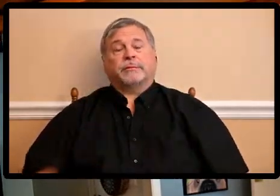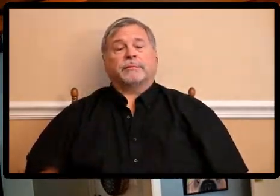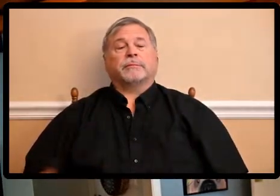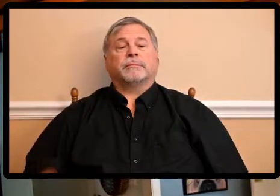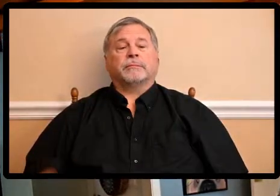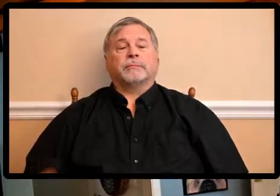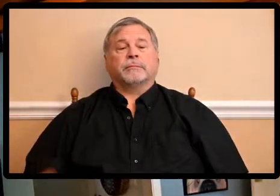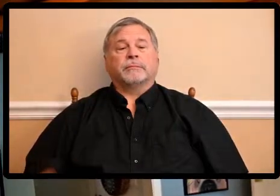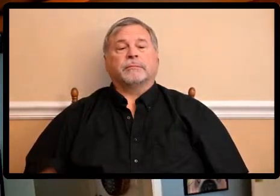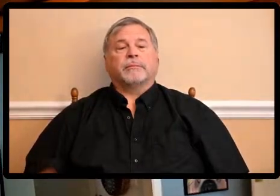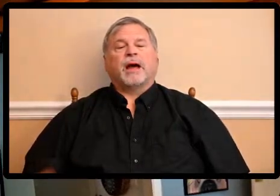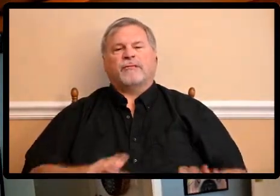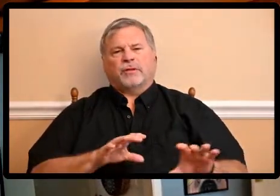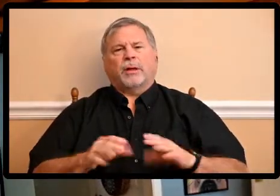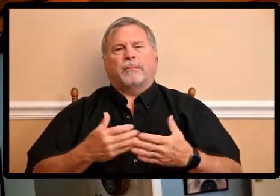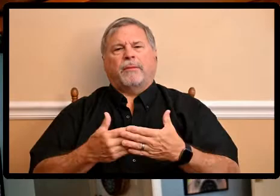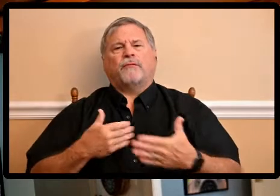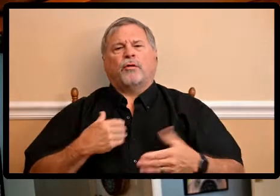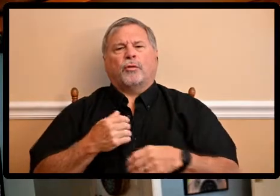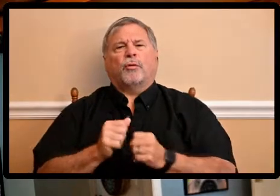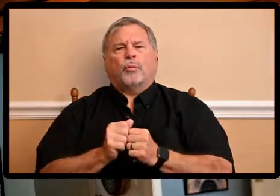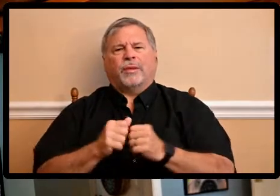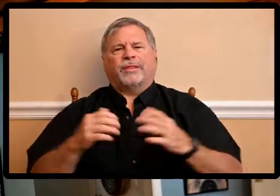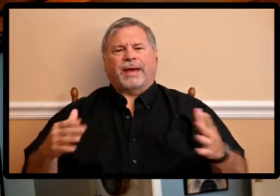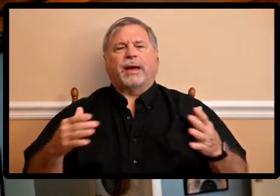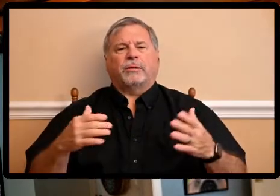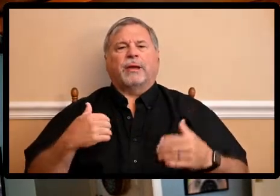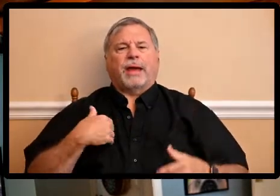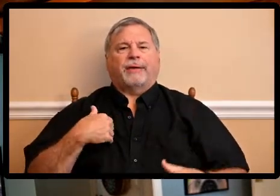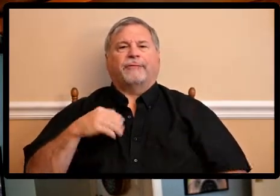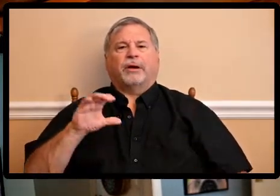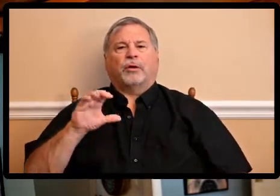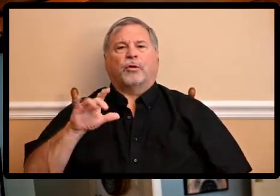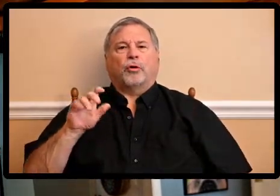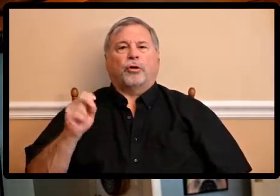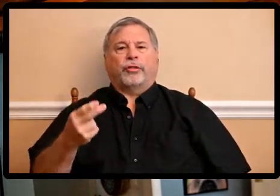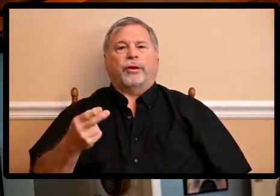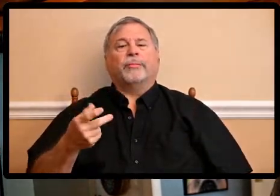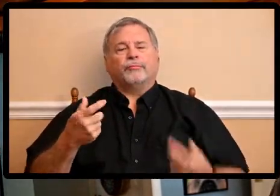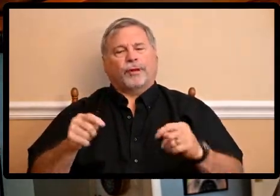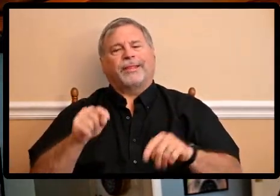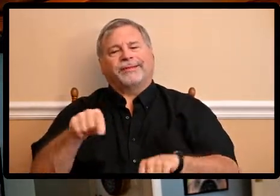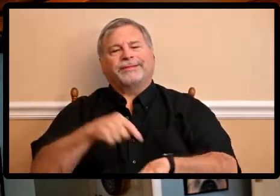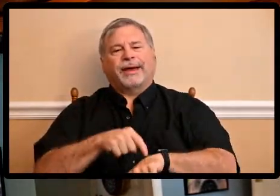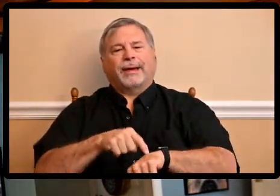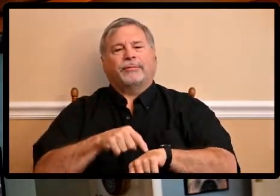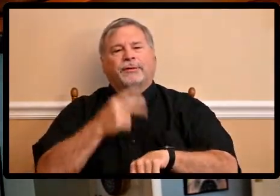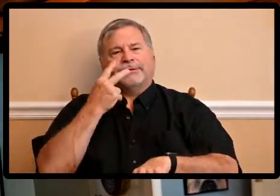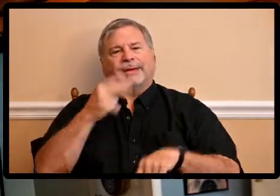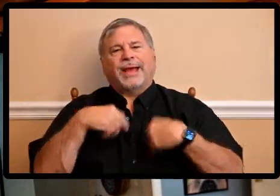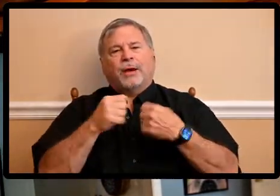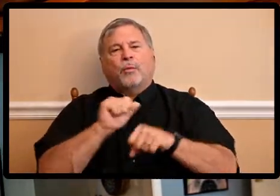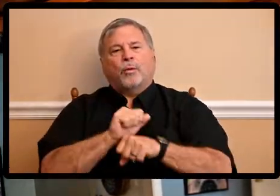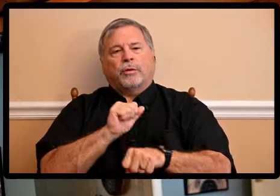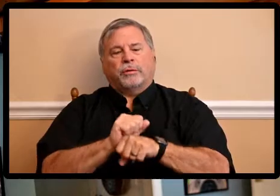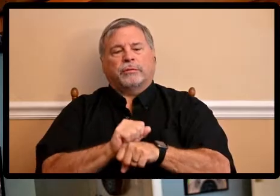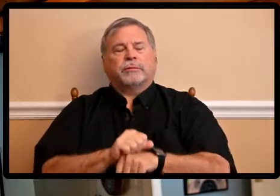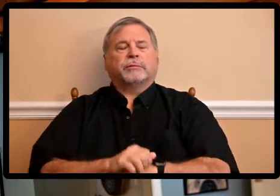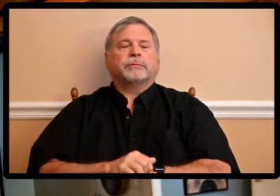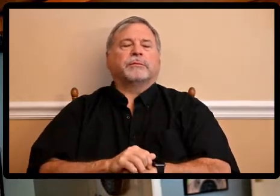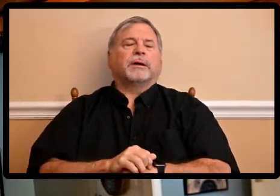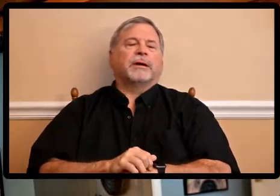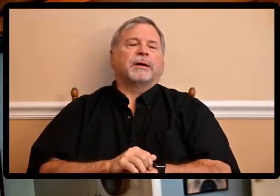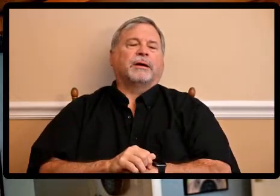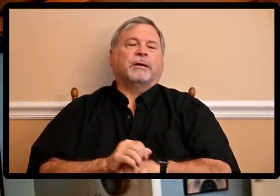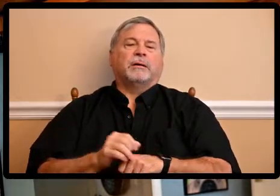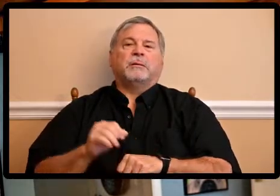Now I've done this before without using the cloth. I'm trying it this time just to see how it works, because I've been